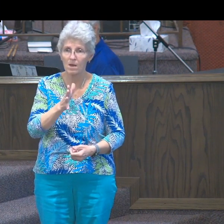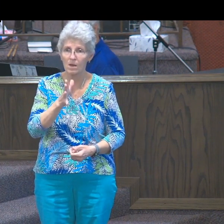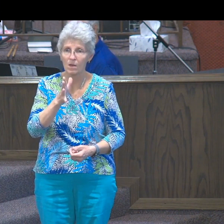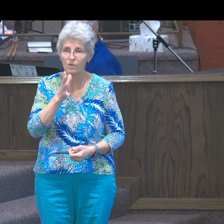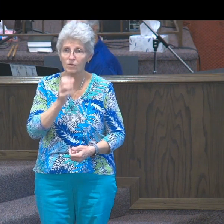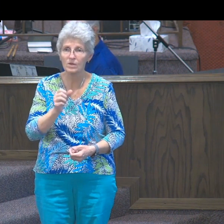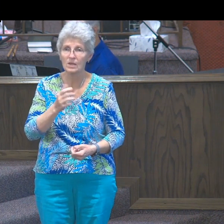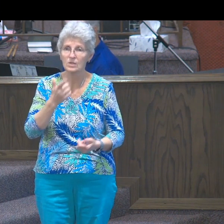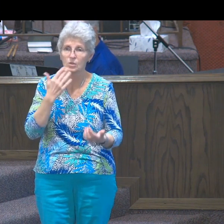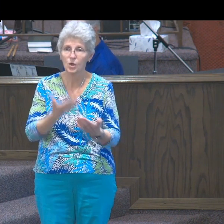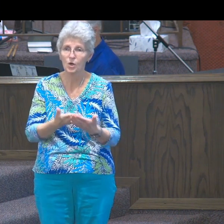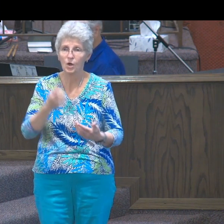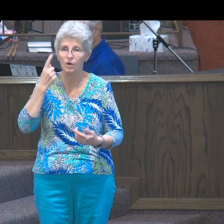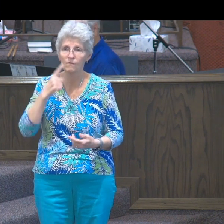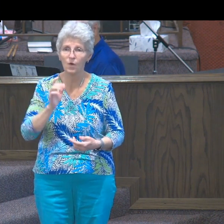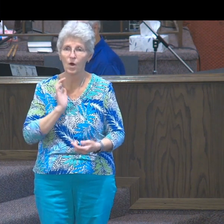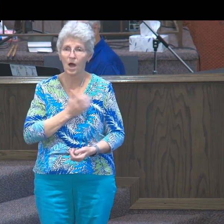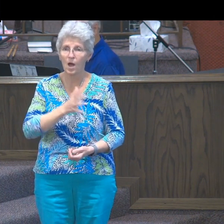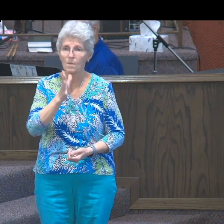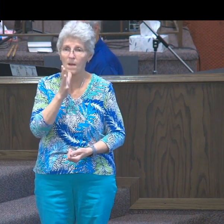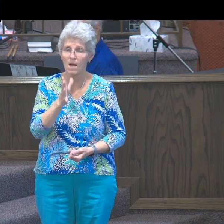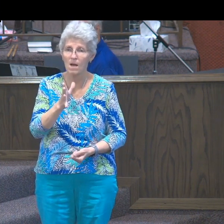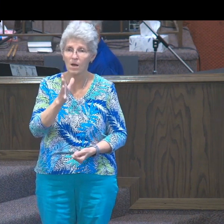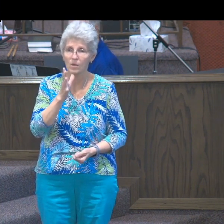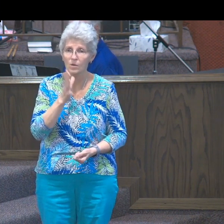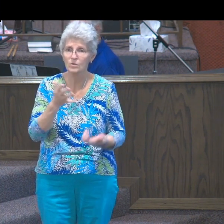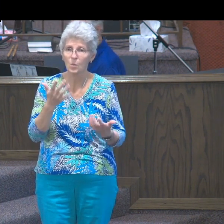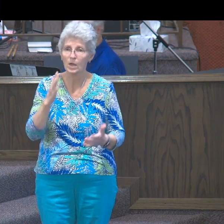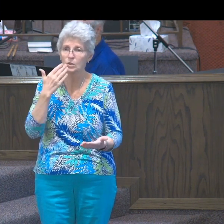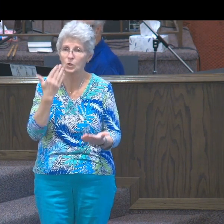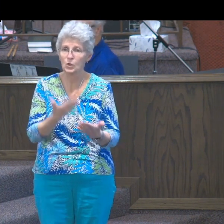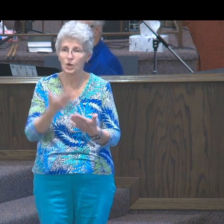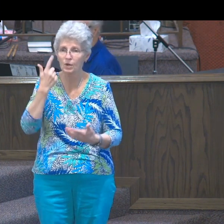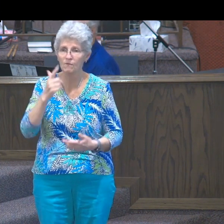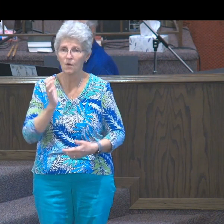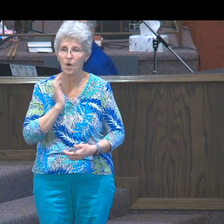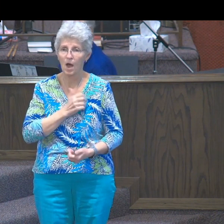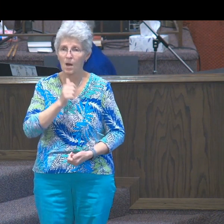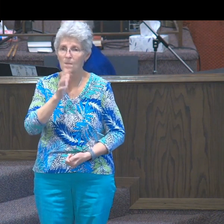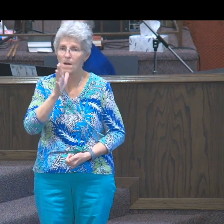It was good.